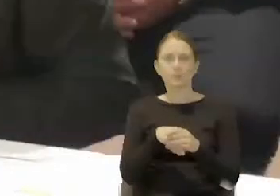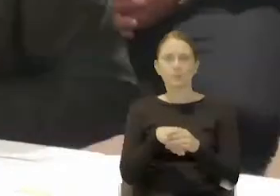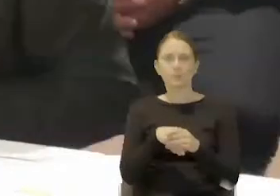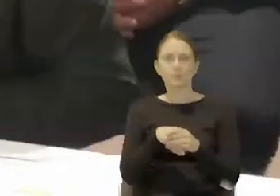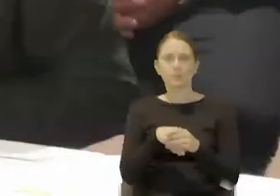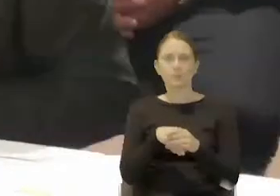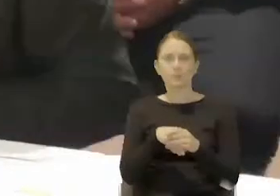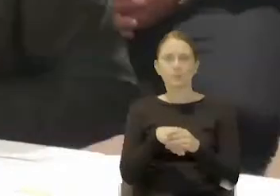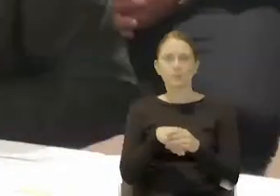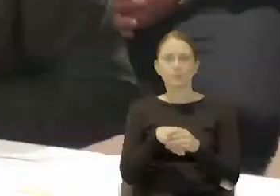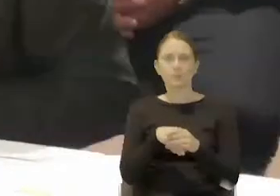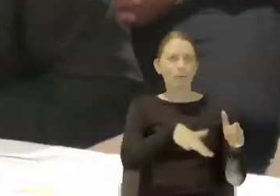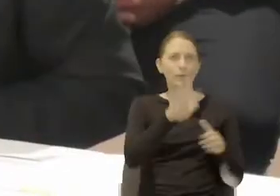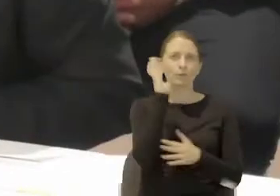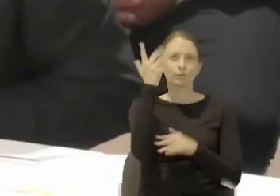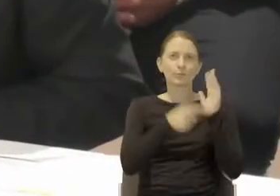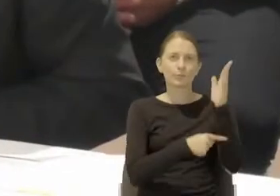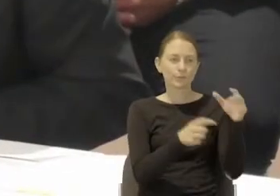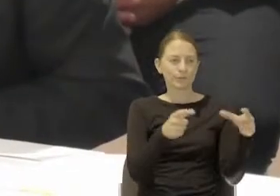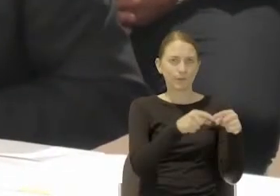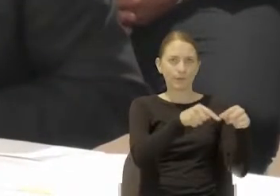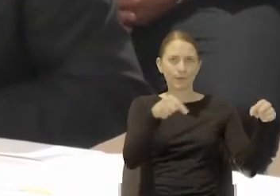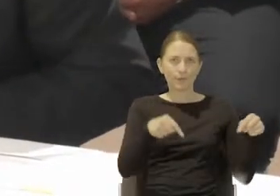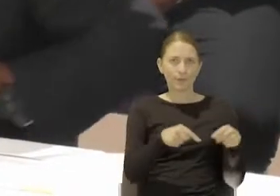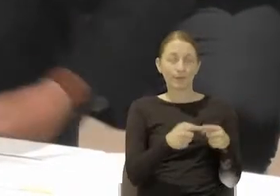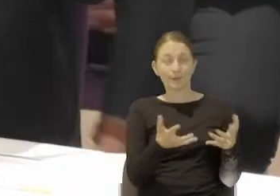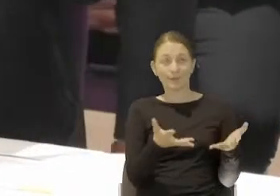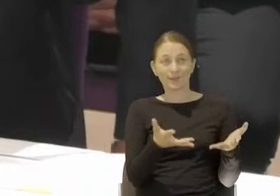regeneration of land.